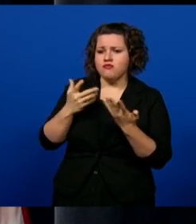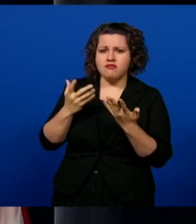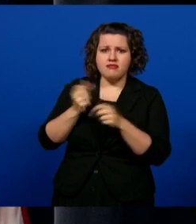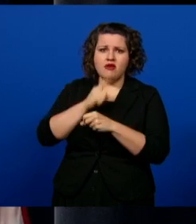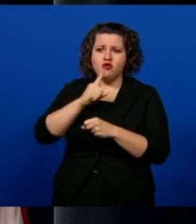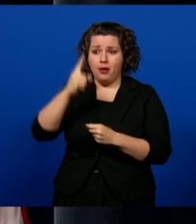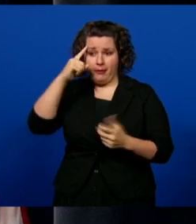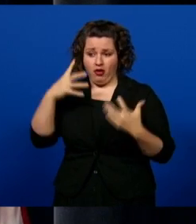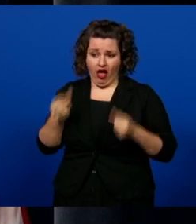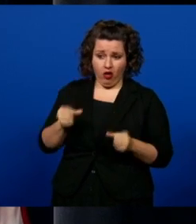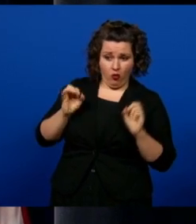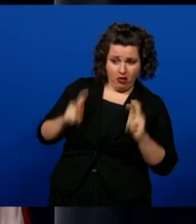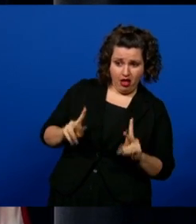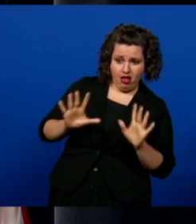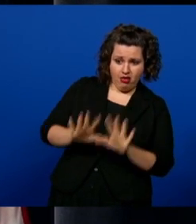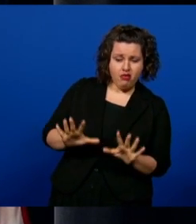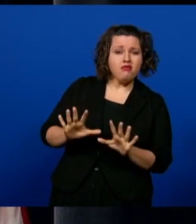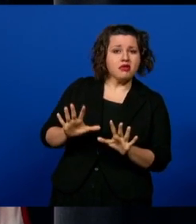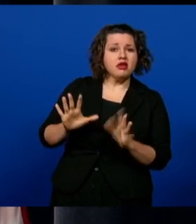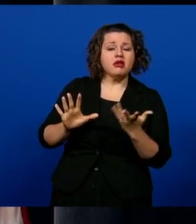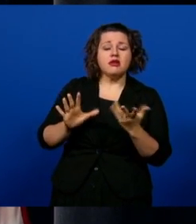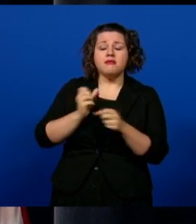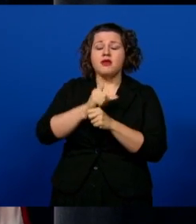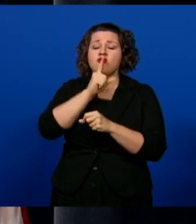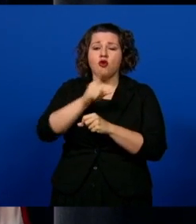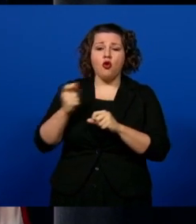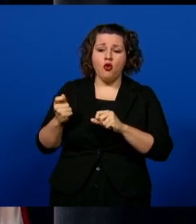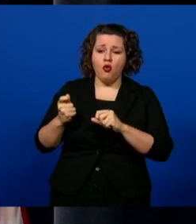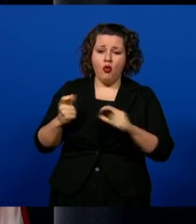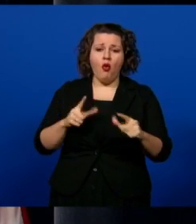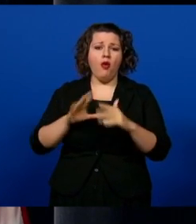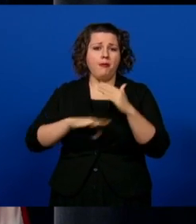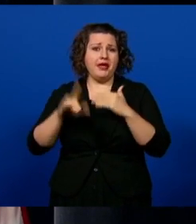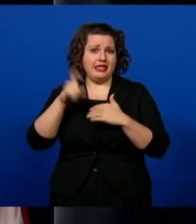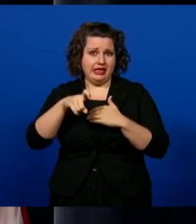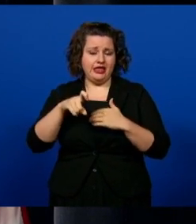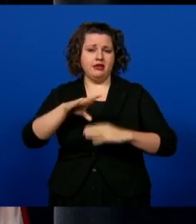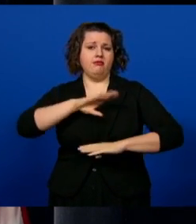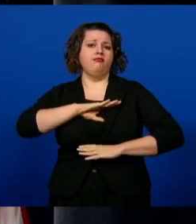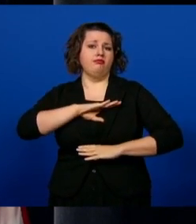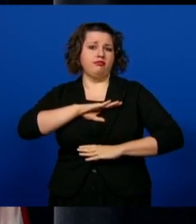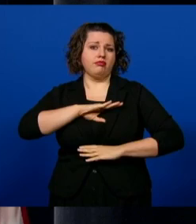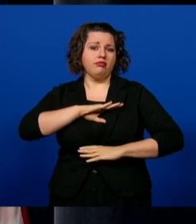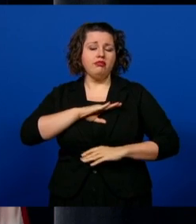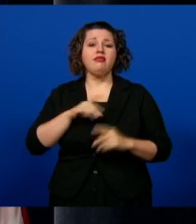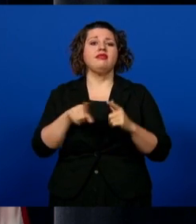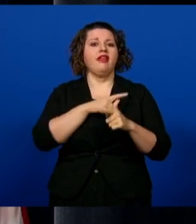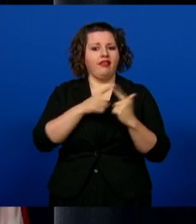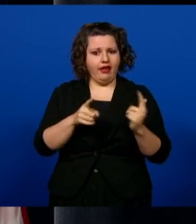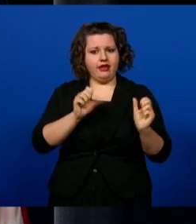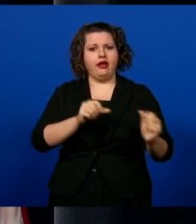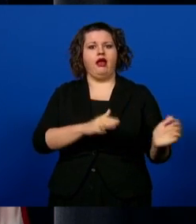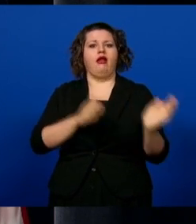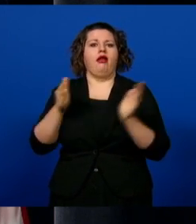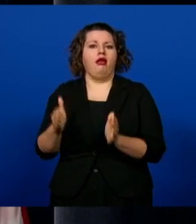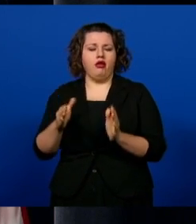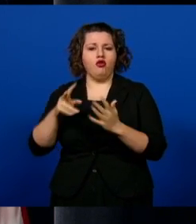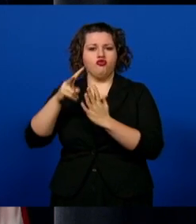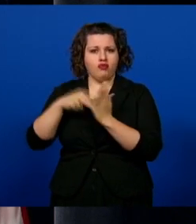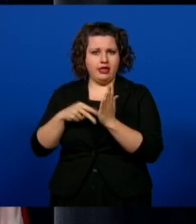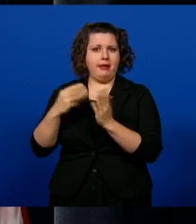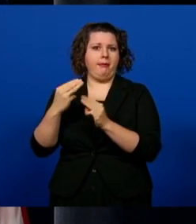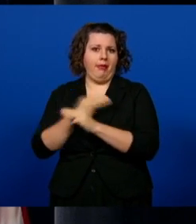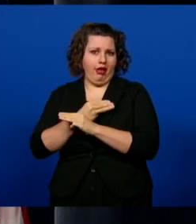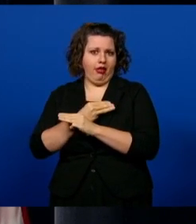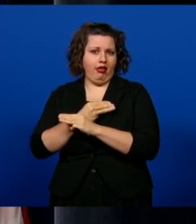their mental health is important, making sure of all those basic needs are being met, and then we focus on reading and math. Those are